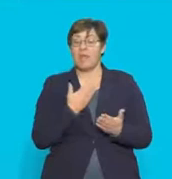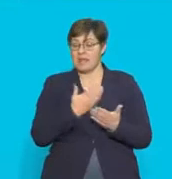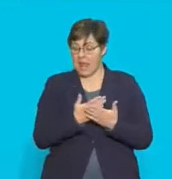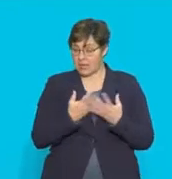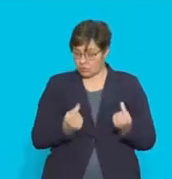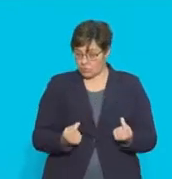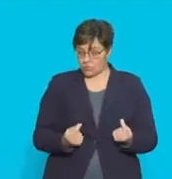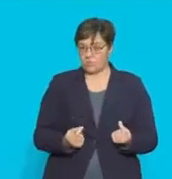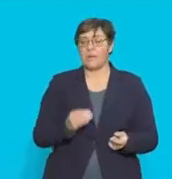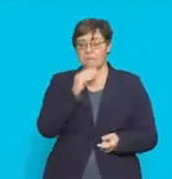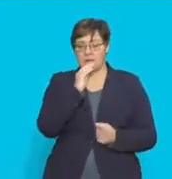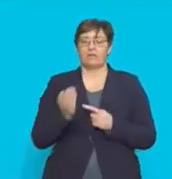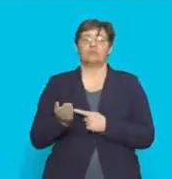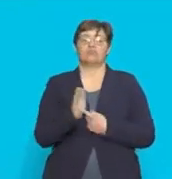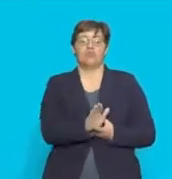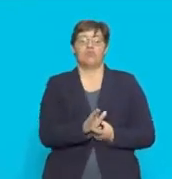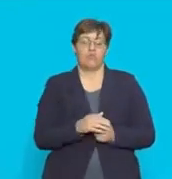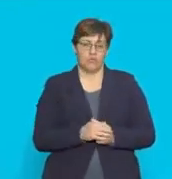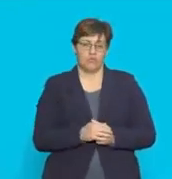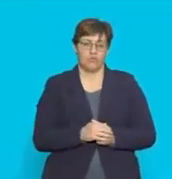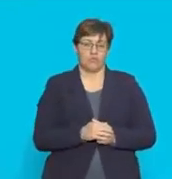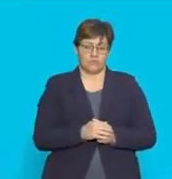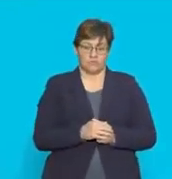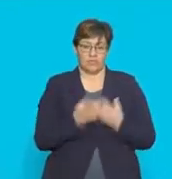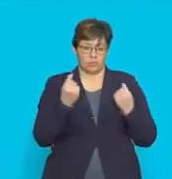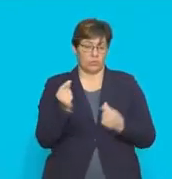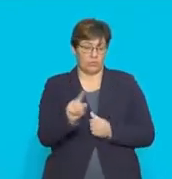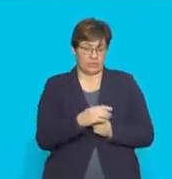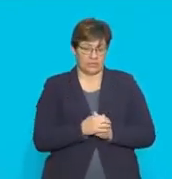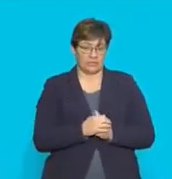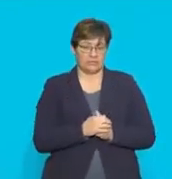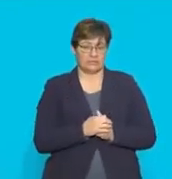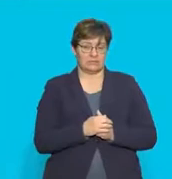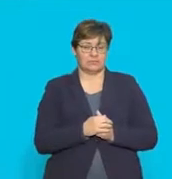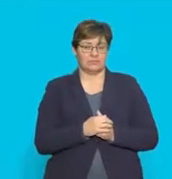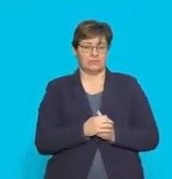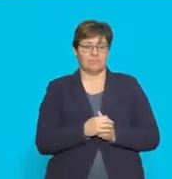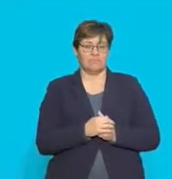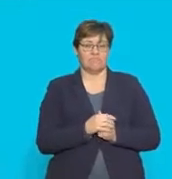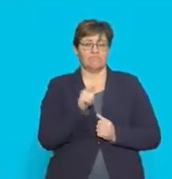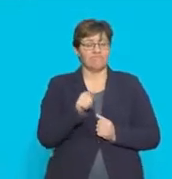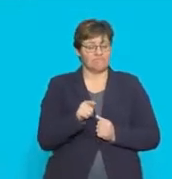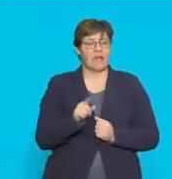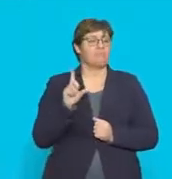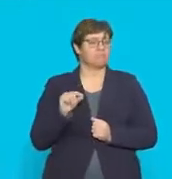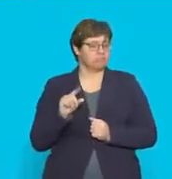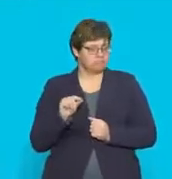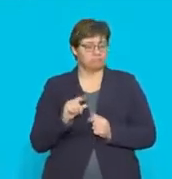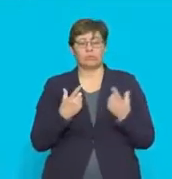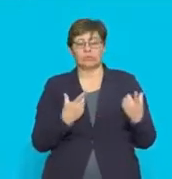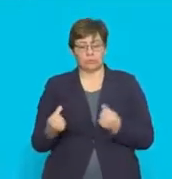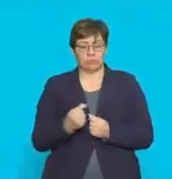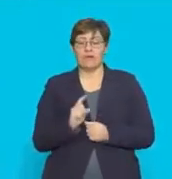would have shown what they want me to do here, right? So, by the way, this is a very interesting thing to do. So, firstly,